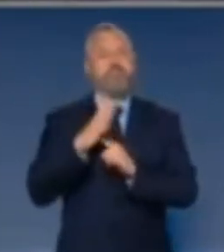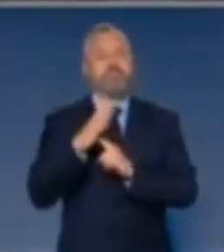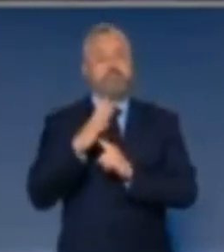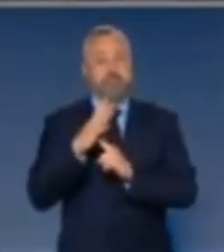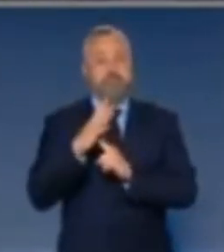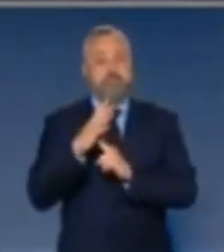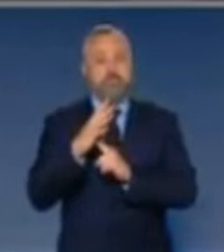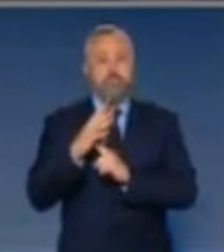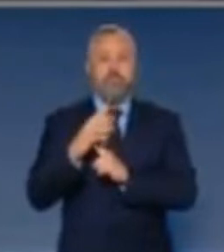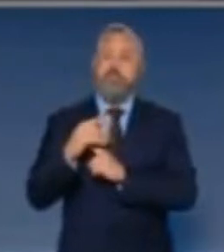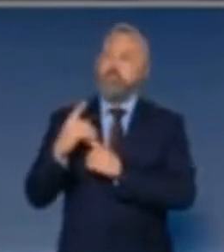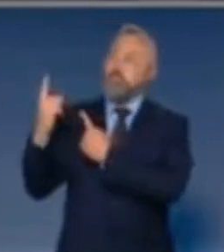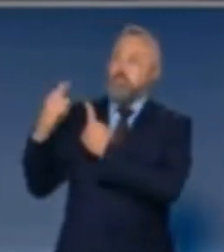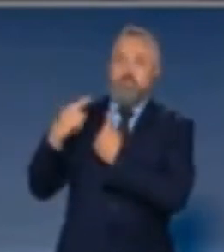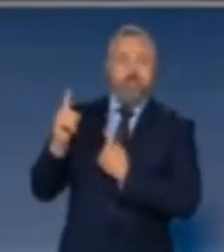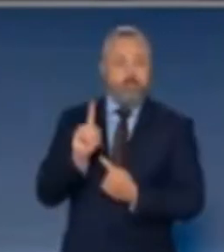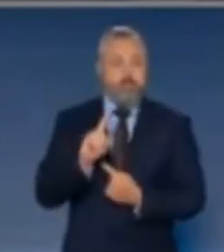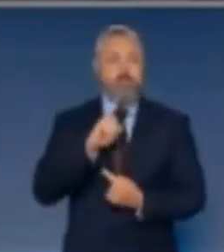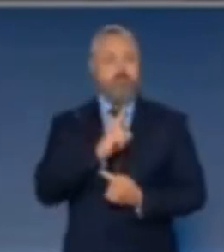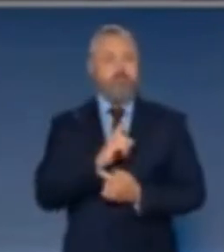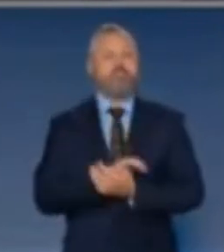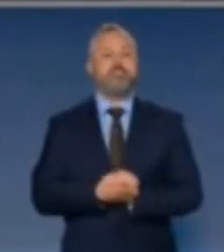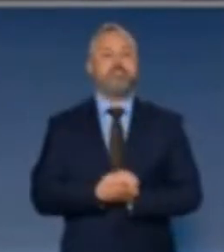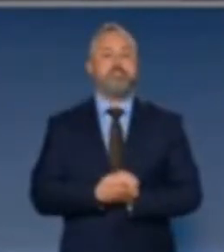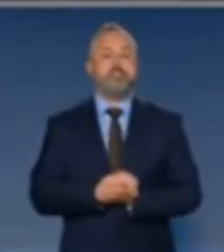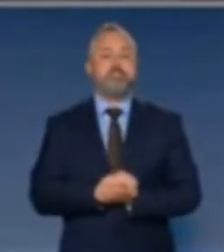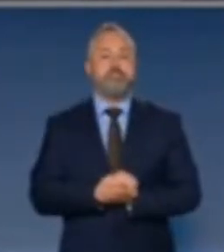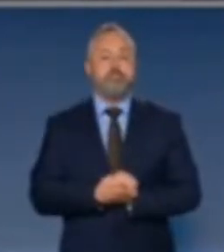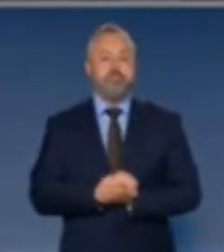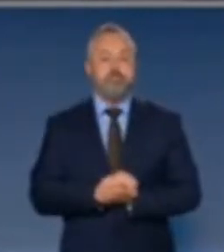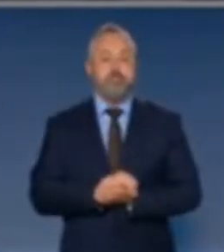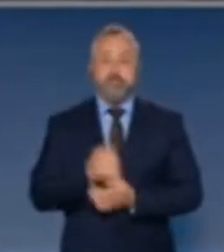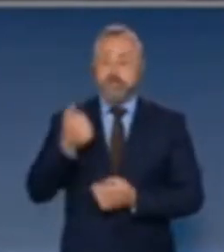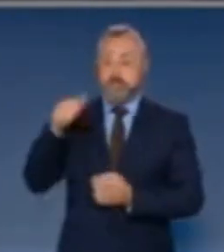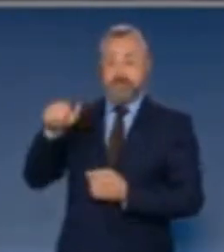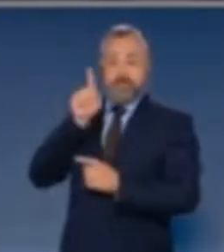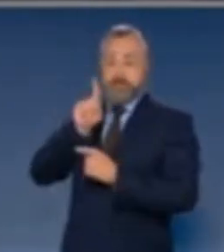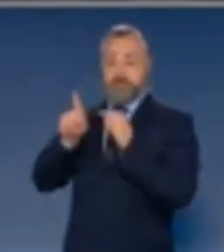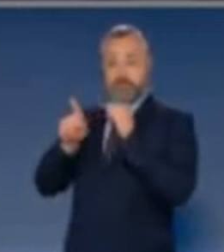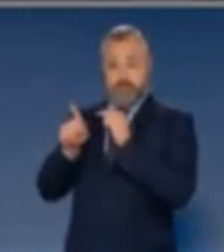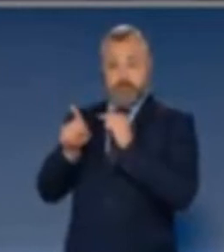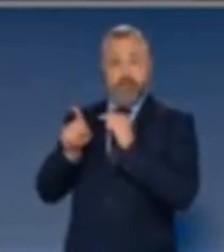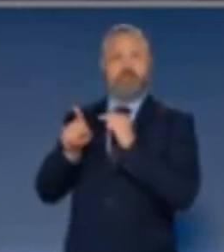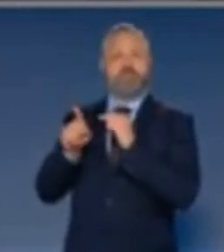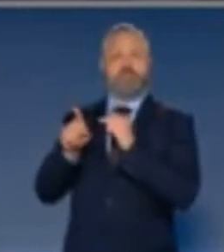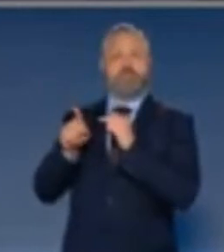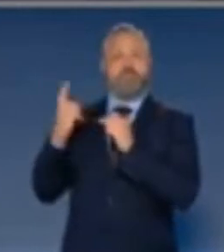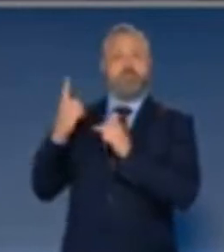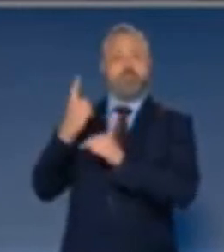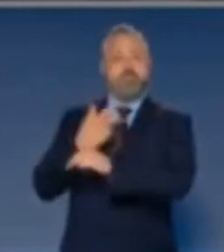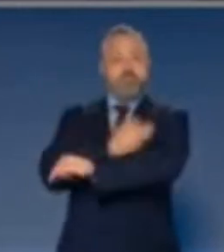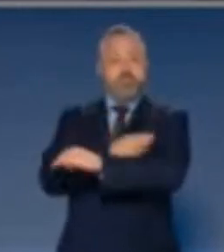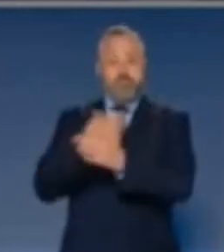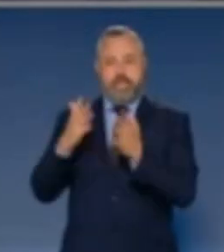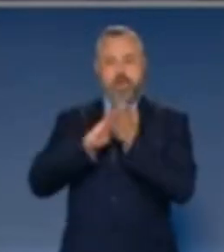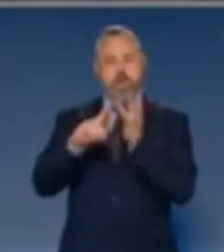was that yesterday 60 patients were vaccinated at Holy Spirit Castledine, and today